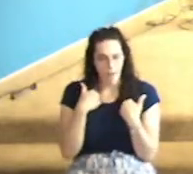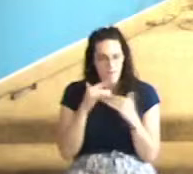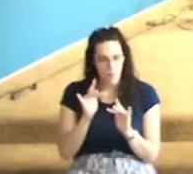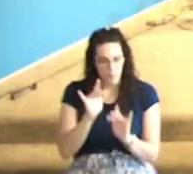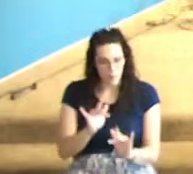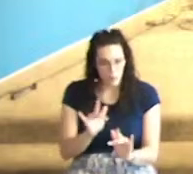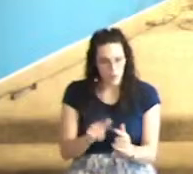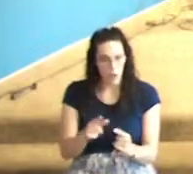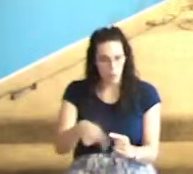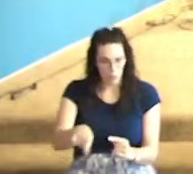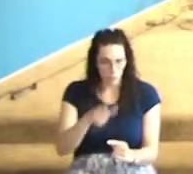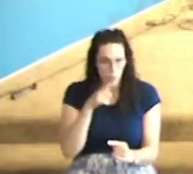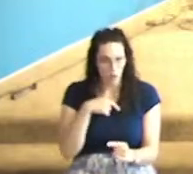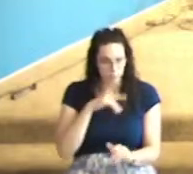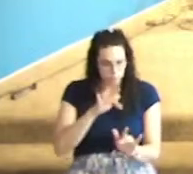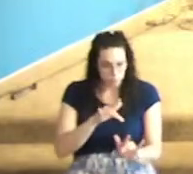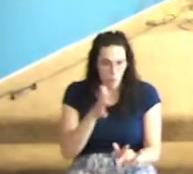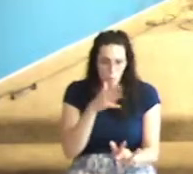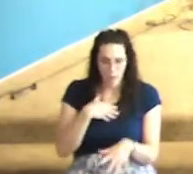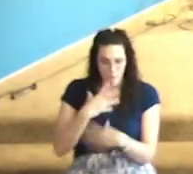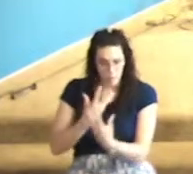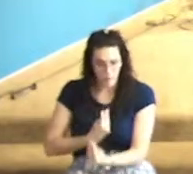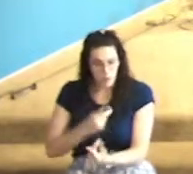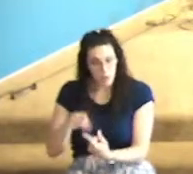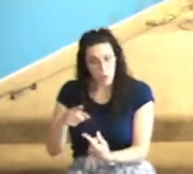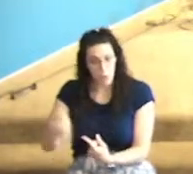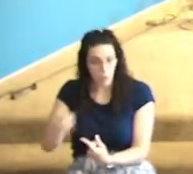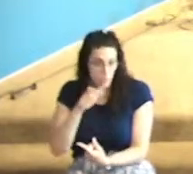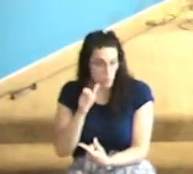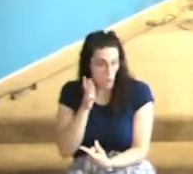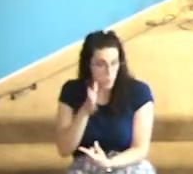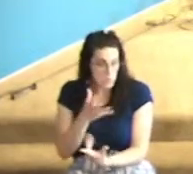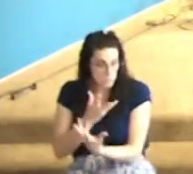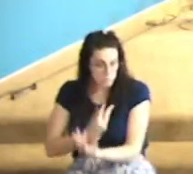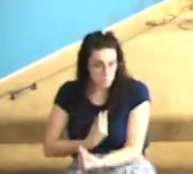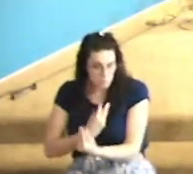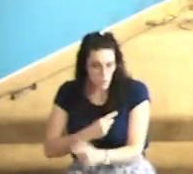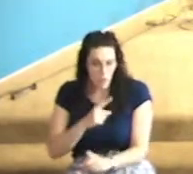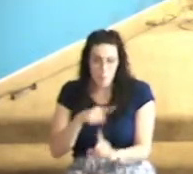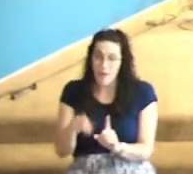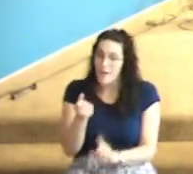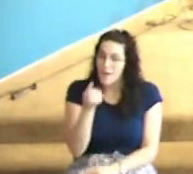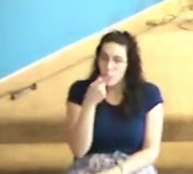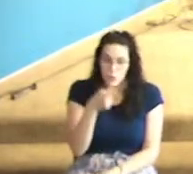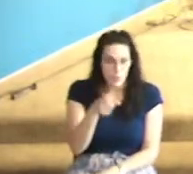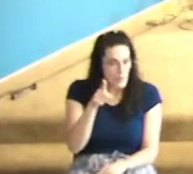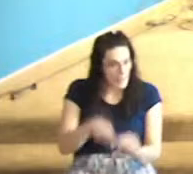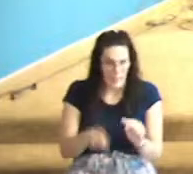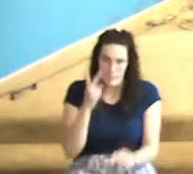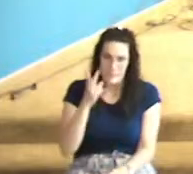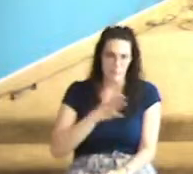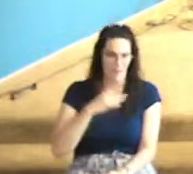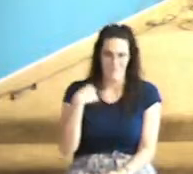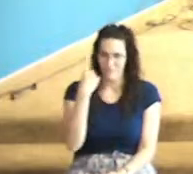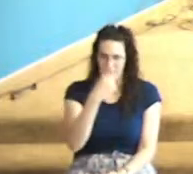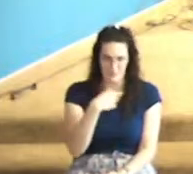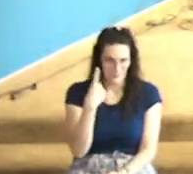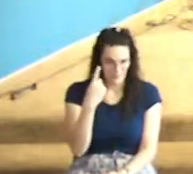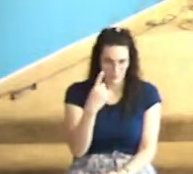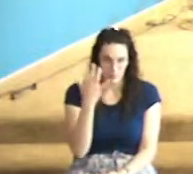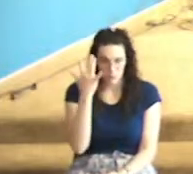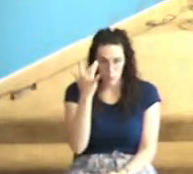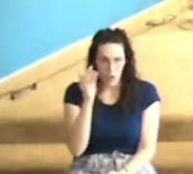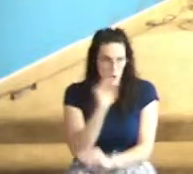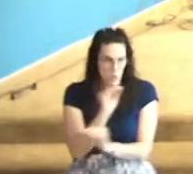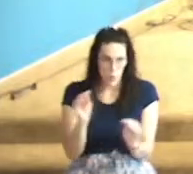mercy. I will have compassion on whom I will have compassion. But, he said, you cannot see my face, for no one